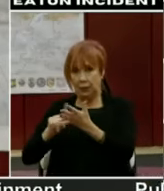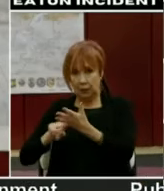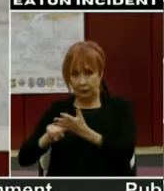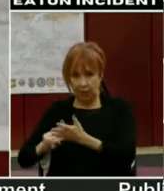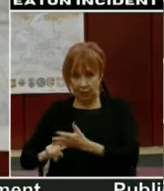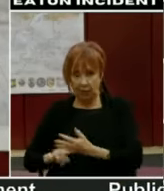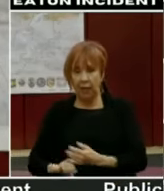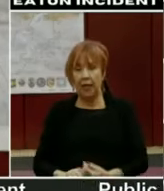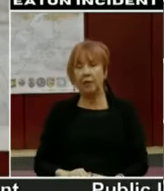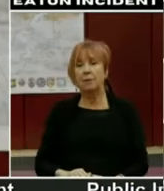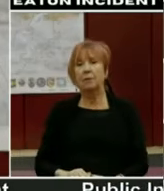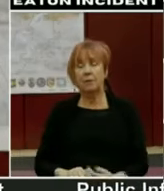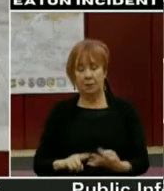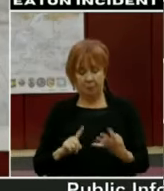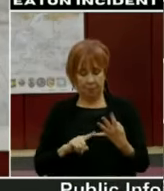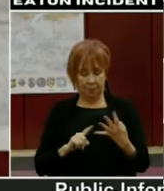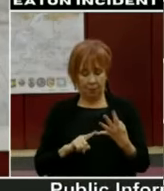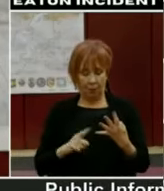And then there's a question about